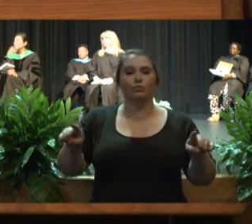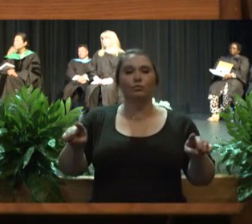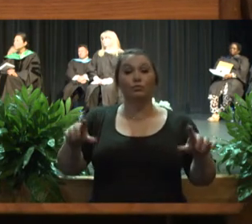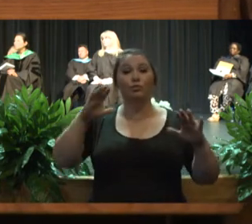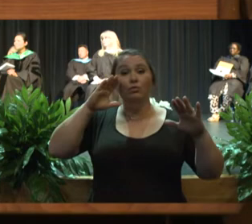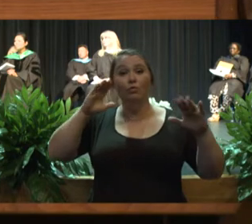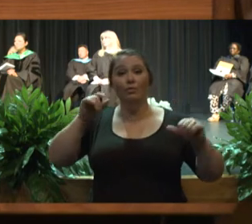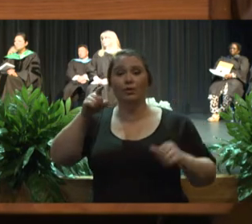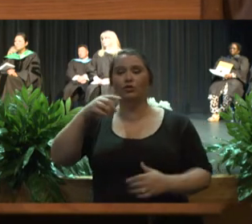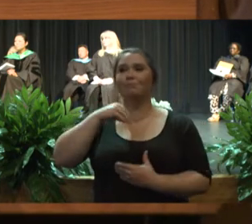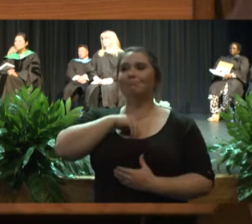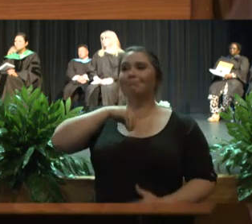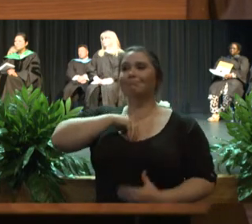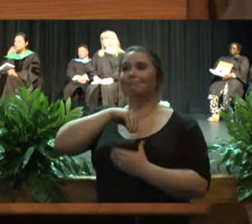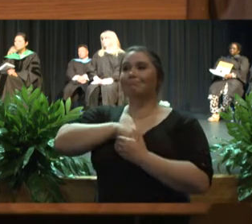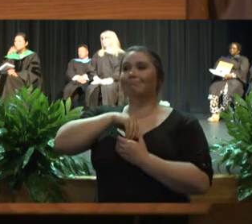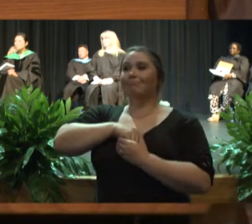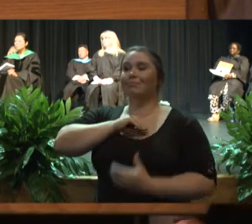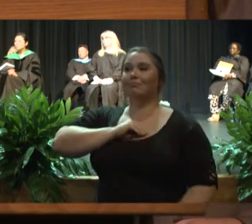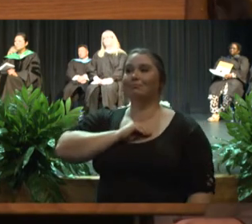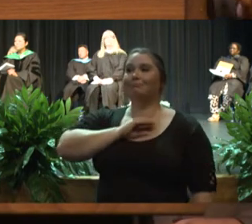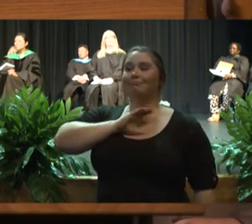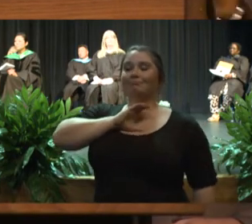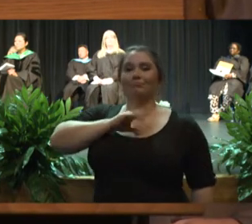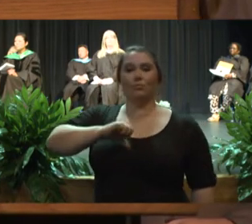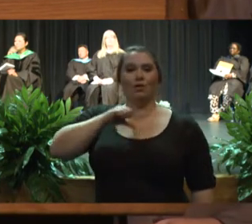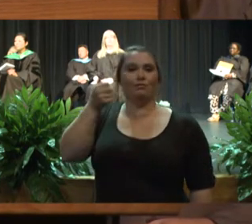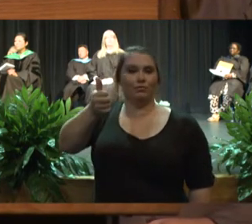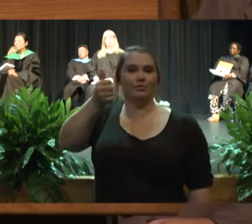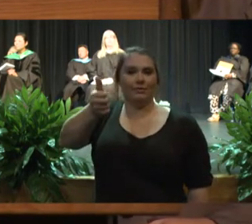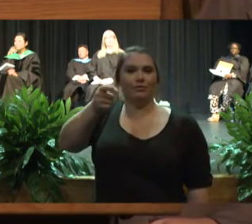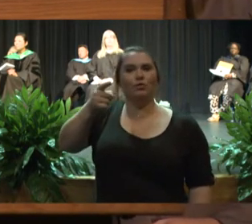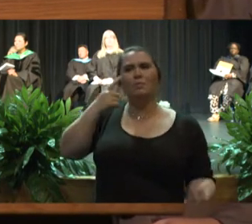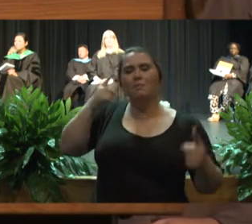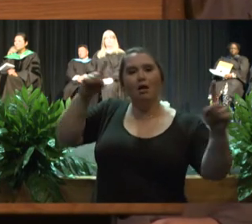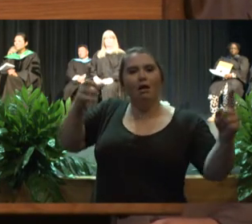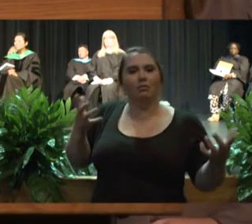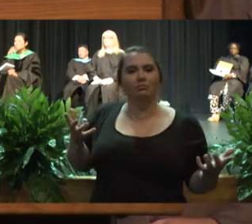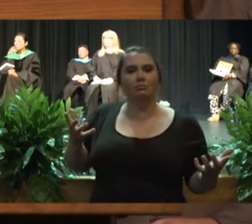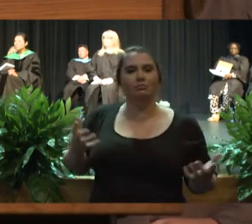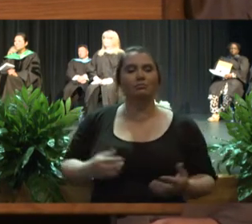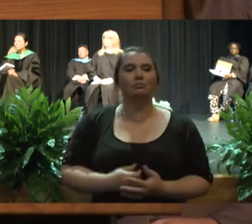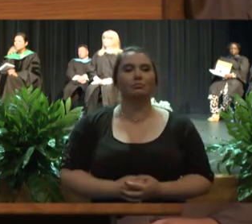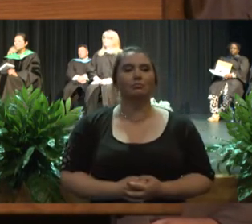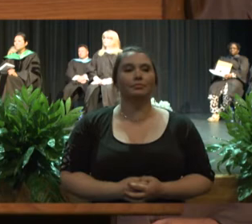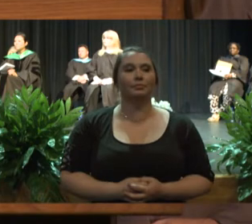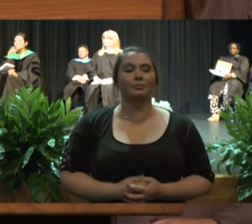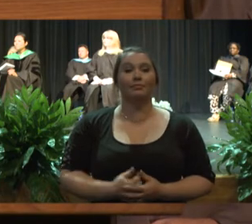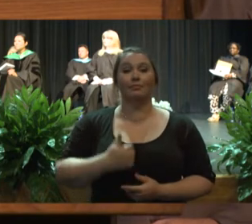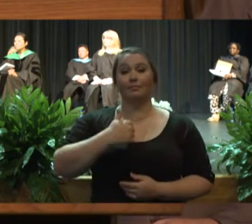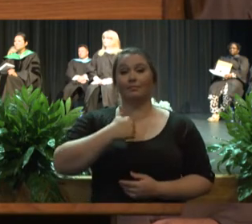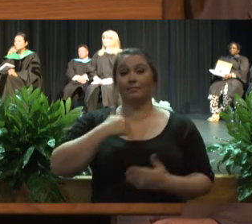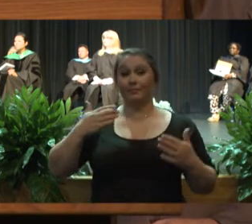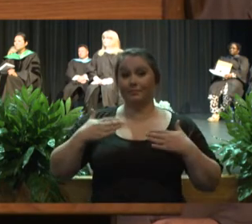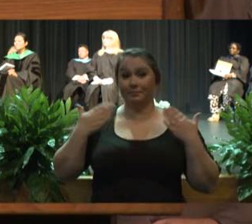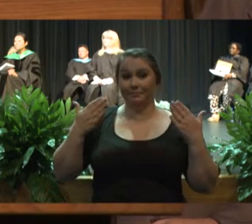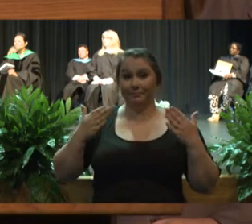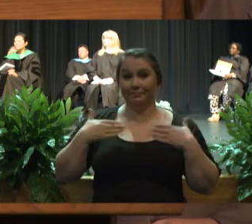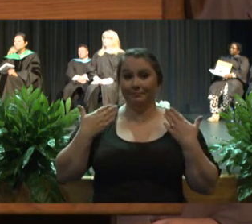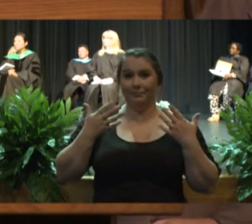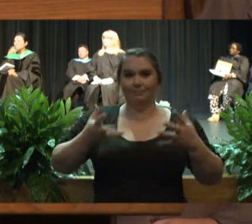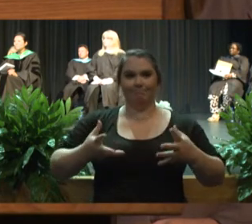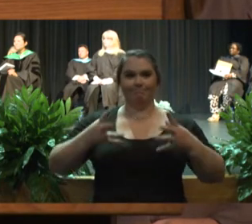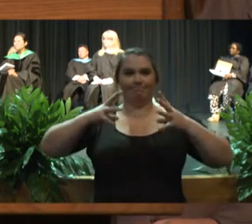you are proud of yourselves for achieving this great accomplishment. It is my pleasure